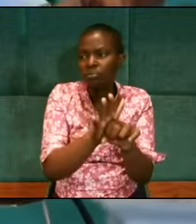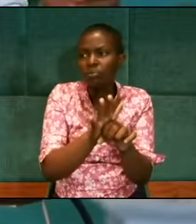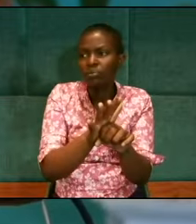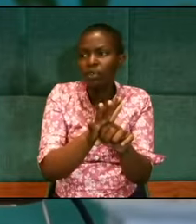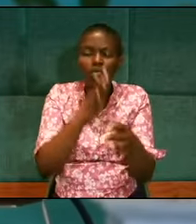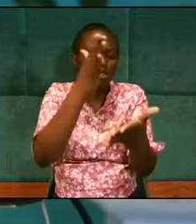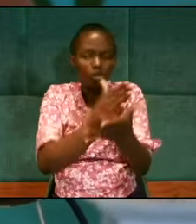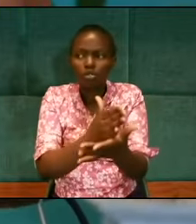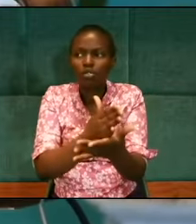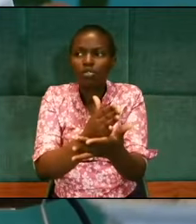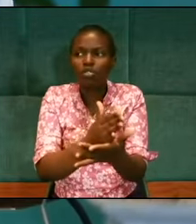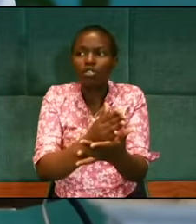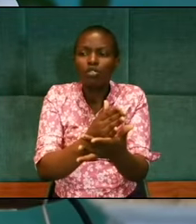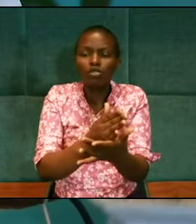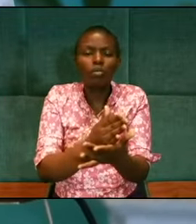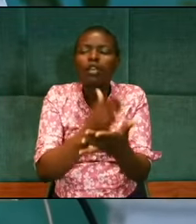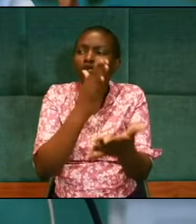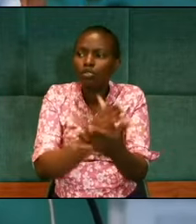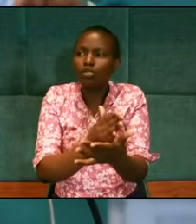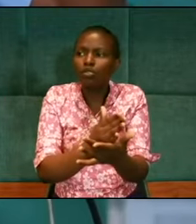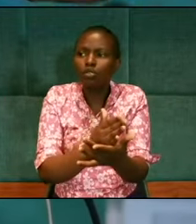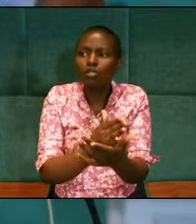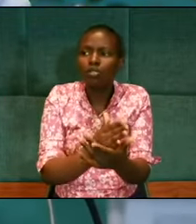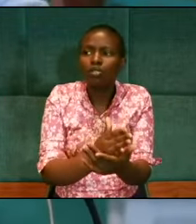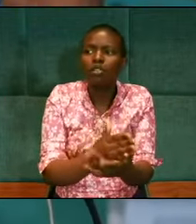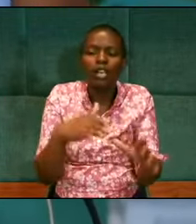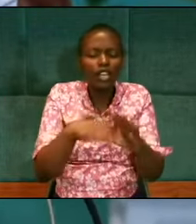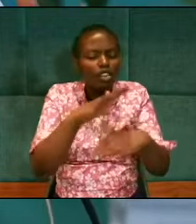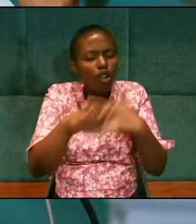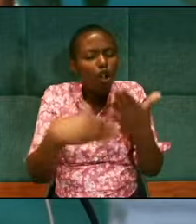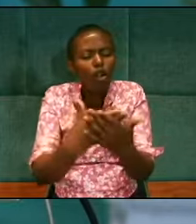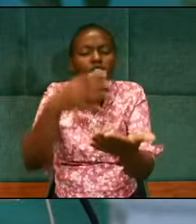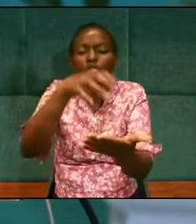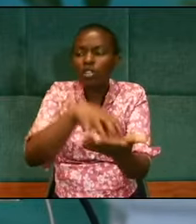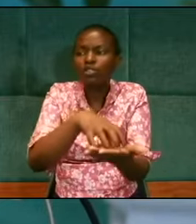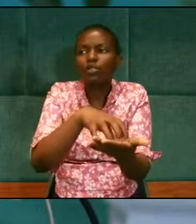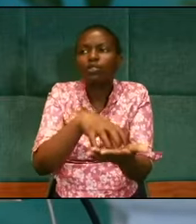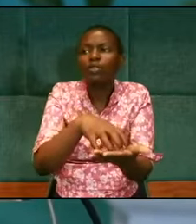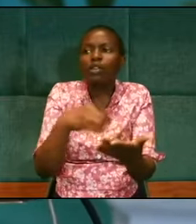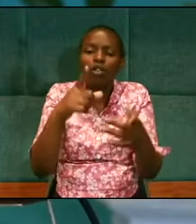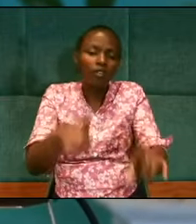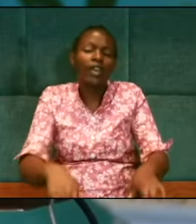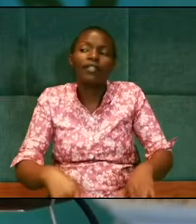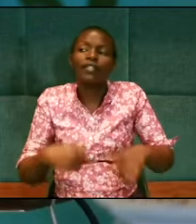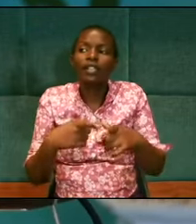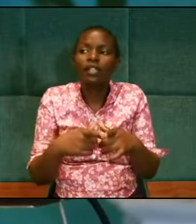and to be true, and to be loyal. Where? In every condition of life.